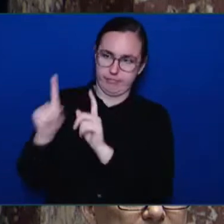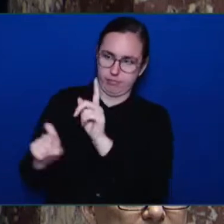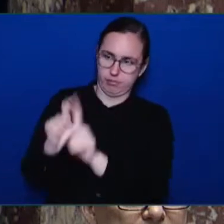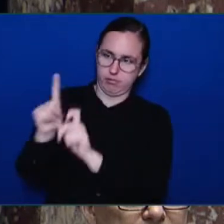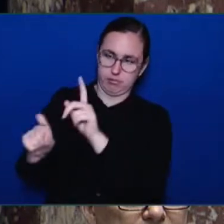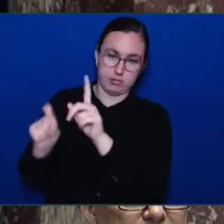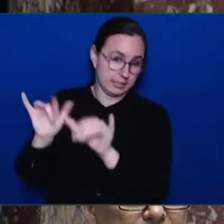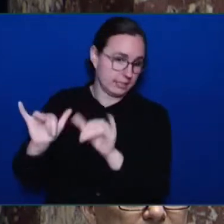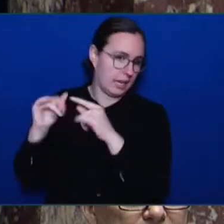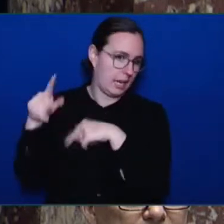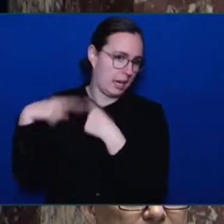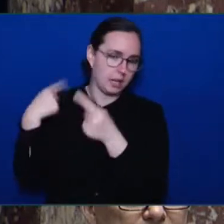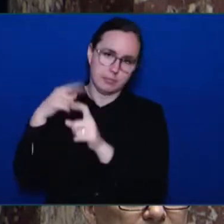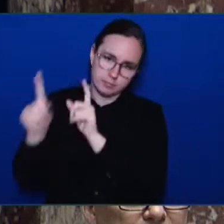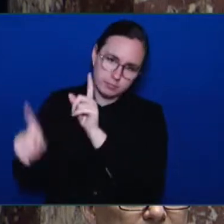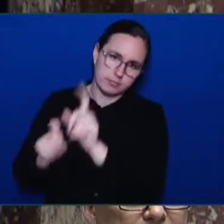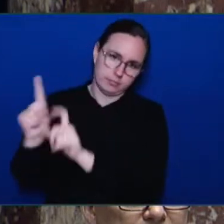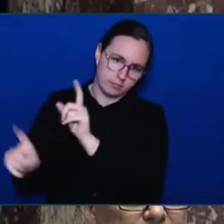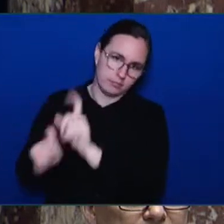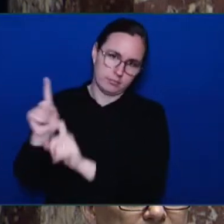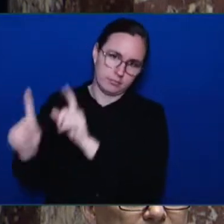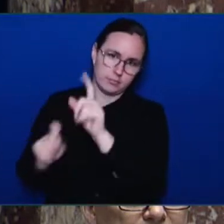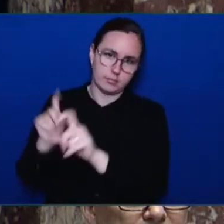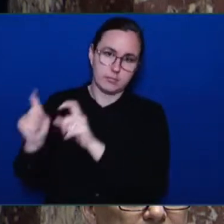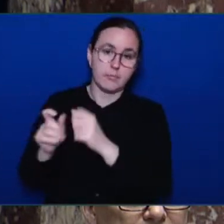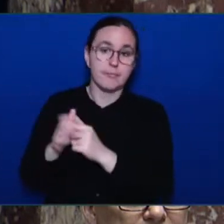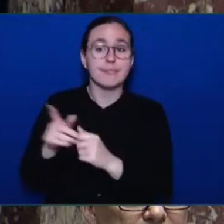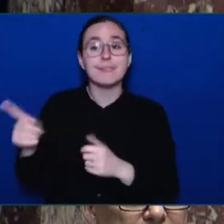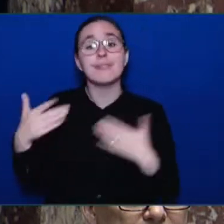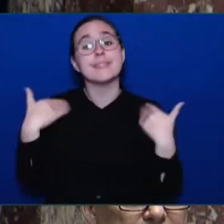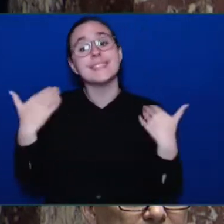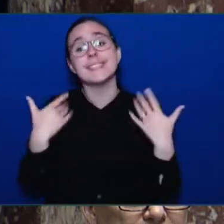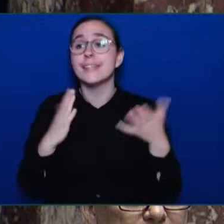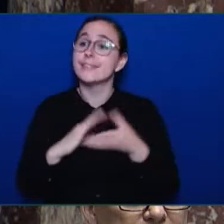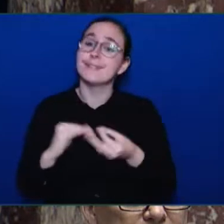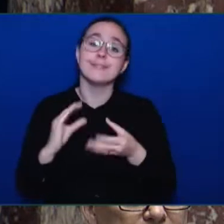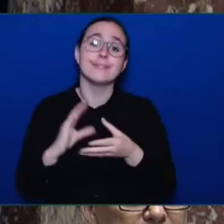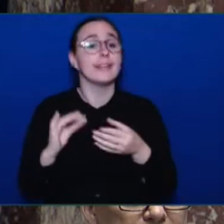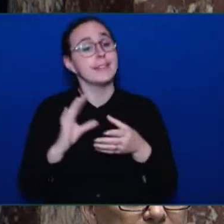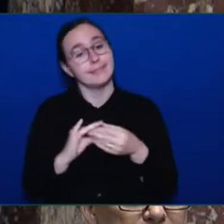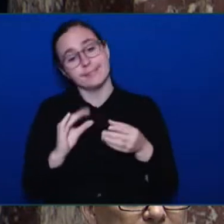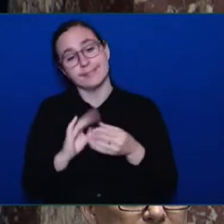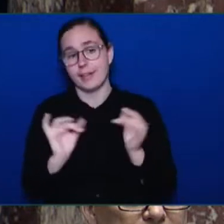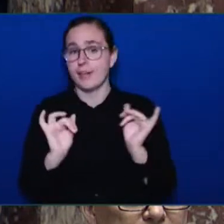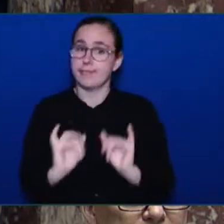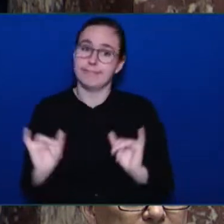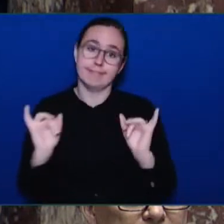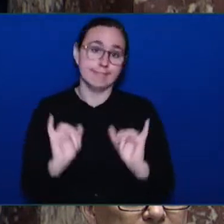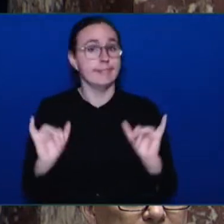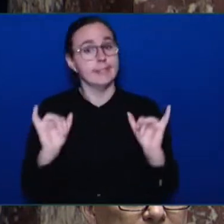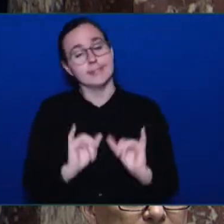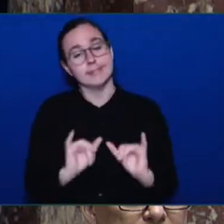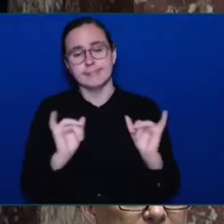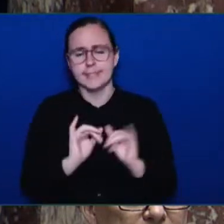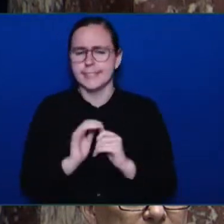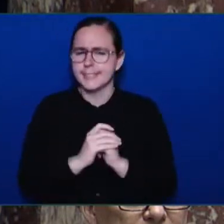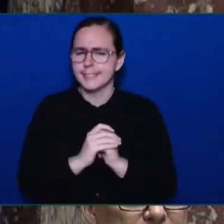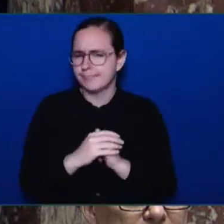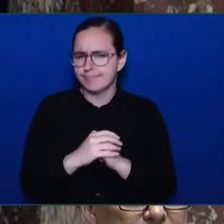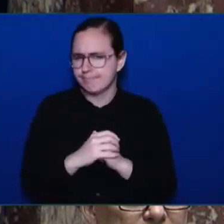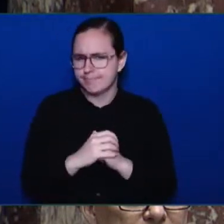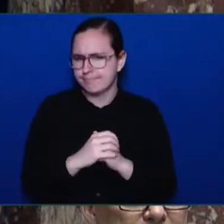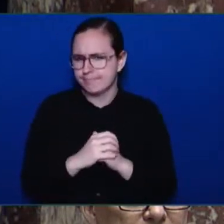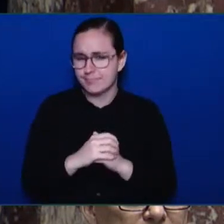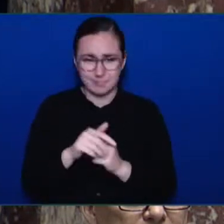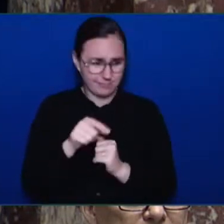repeat the same rhetoric back to us. Meanwhile, in our communities, we are seeing more and more